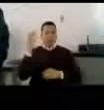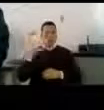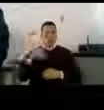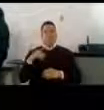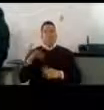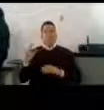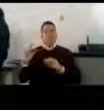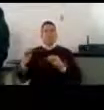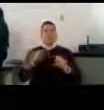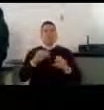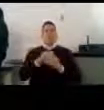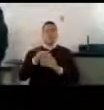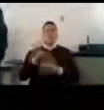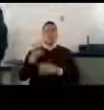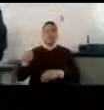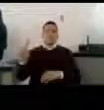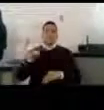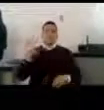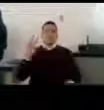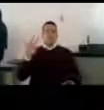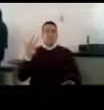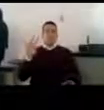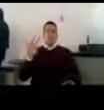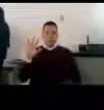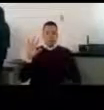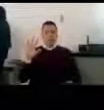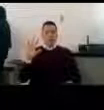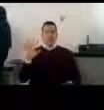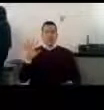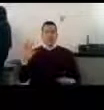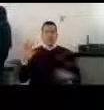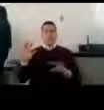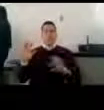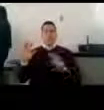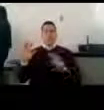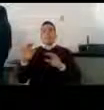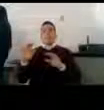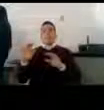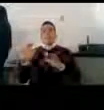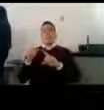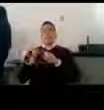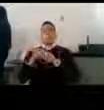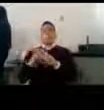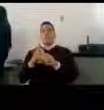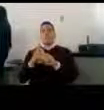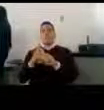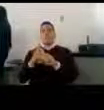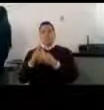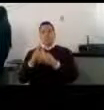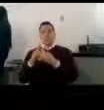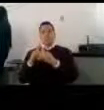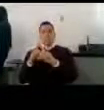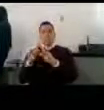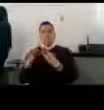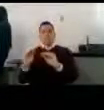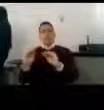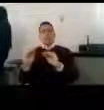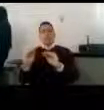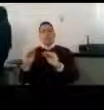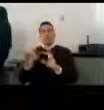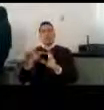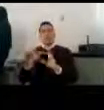and educators in District 75 to bring nutrition education programs to their